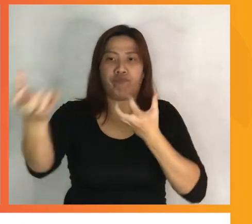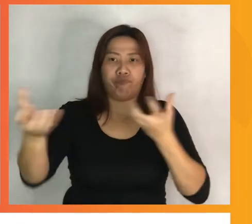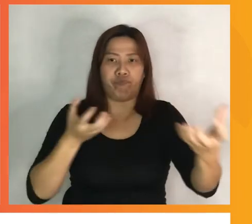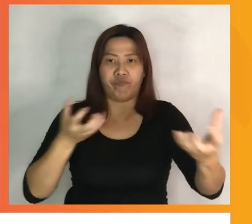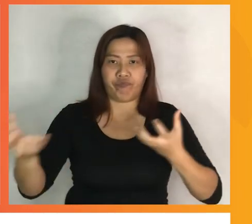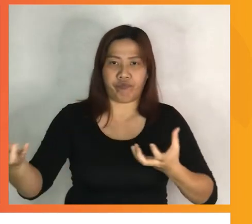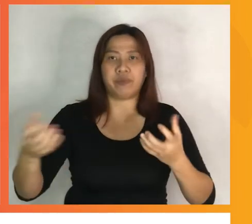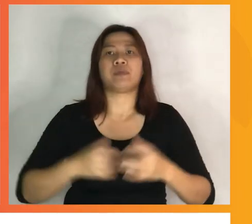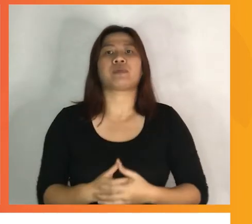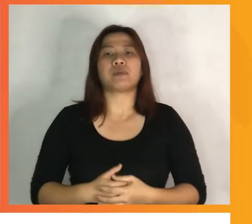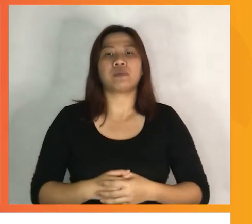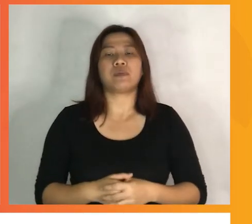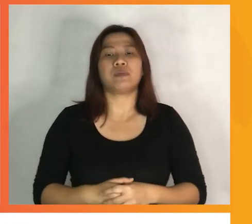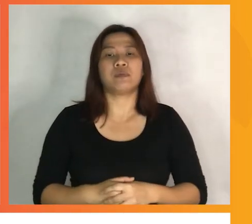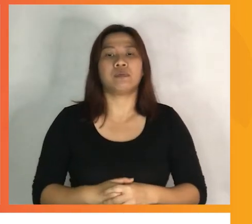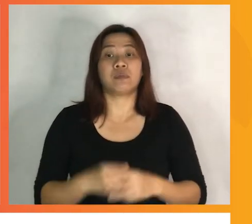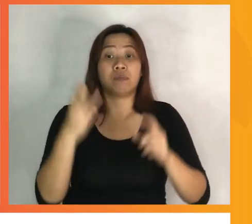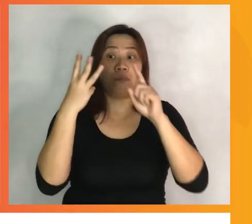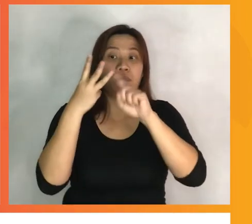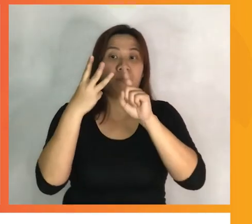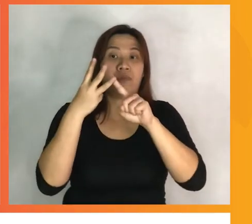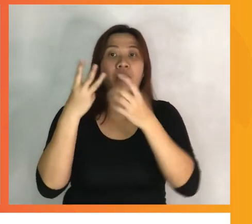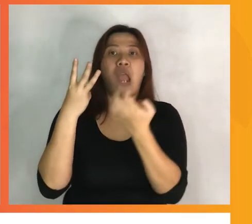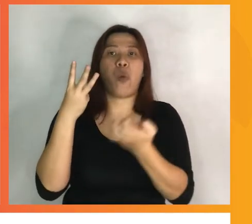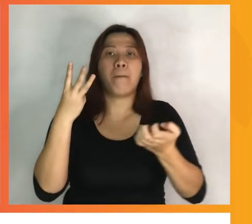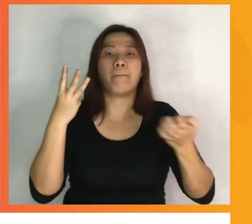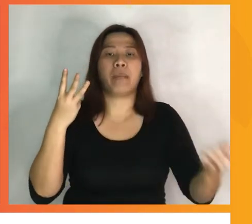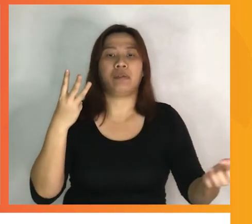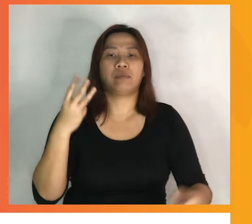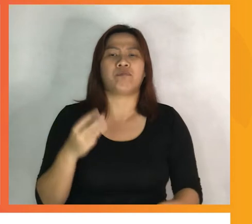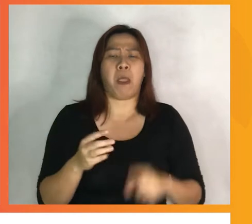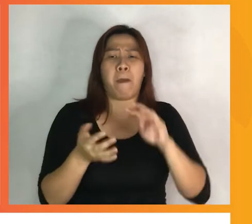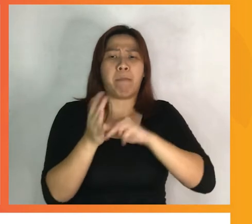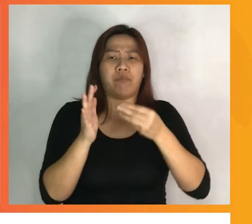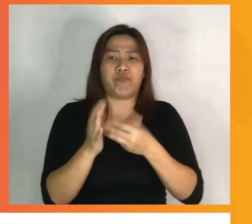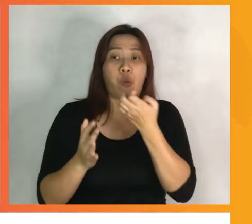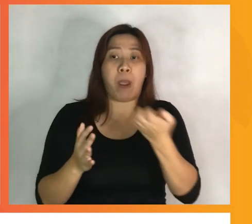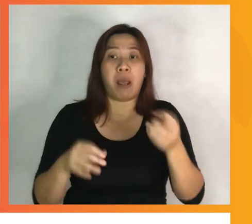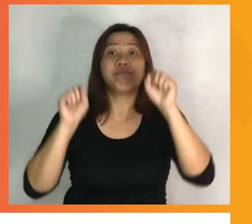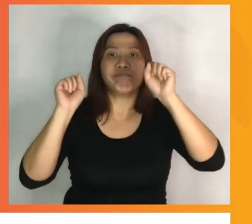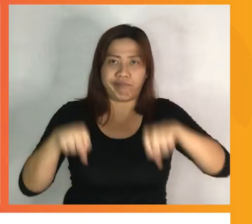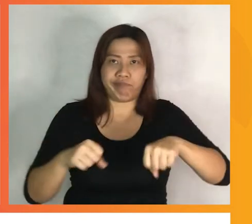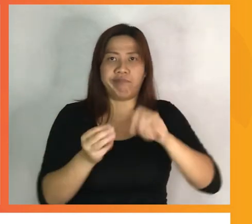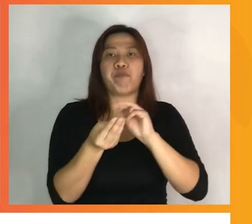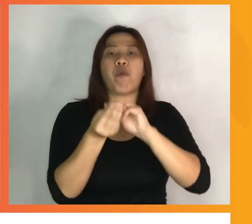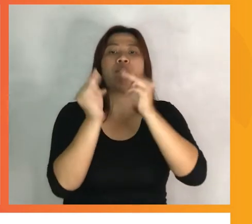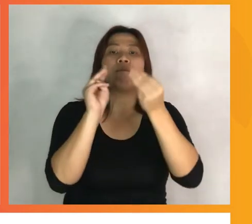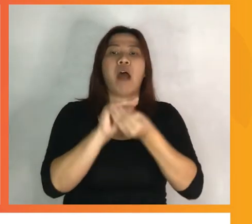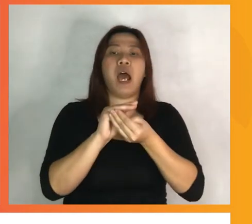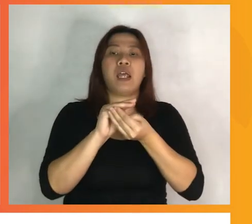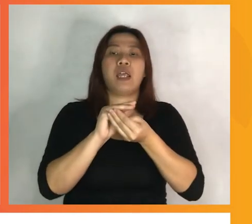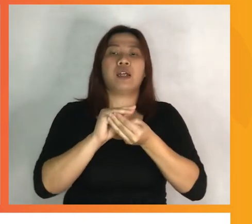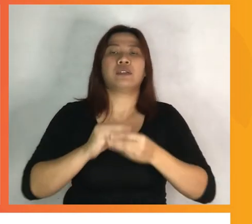different components. The third element in STEP is equipment, and this can refer